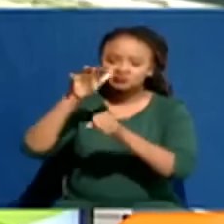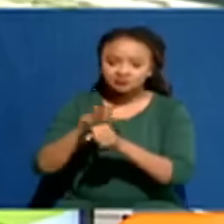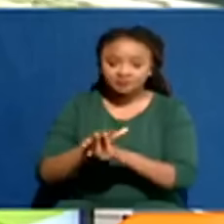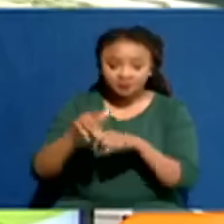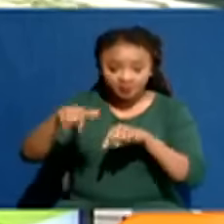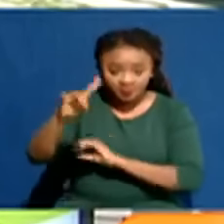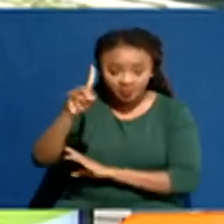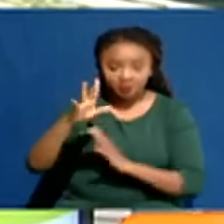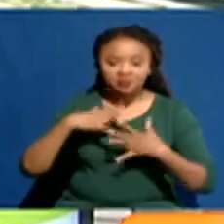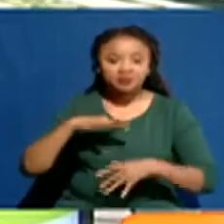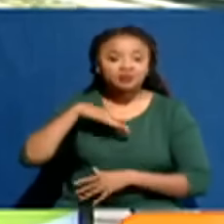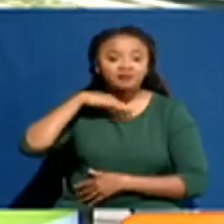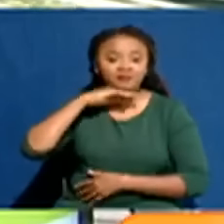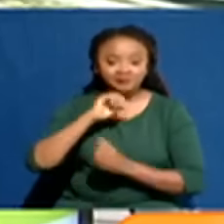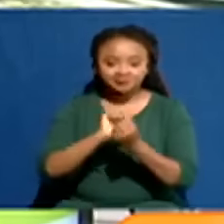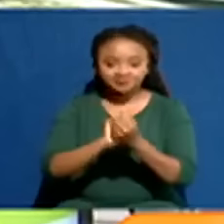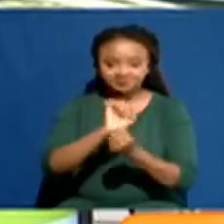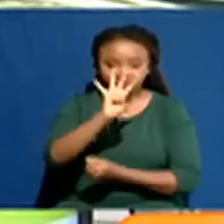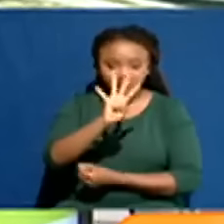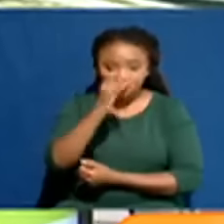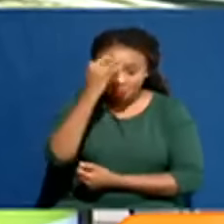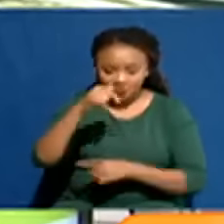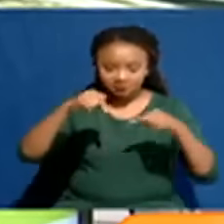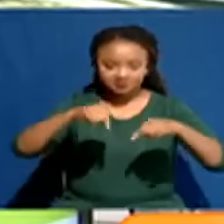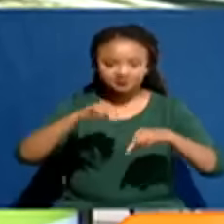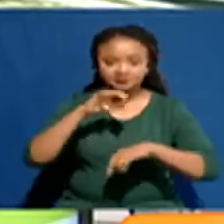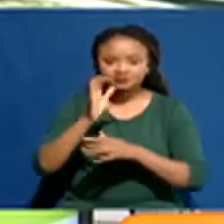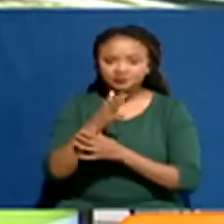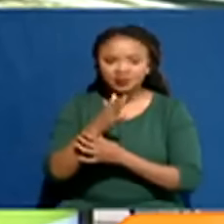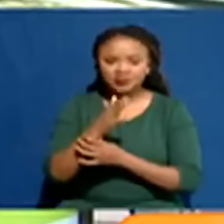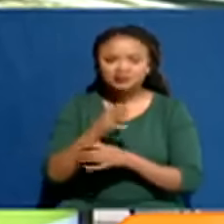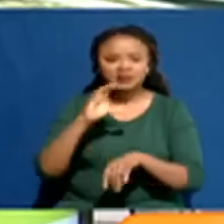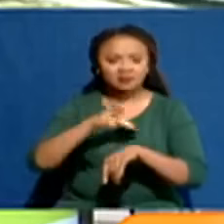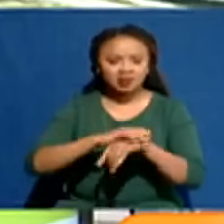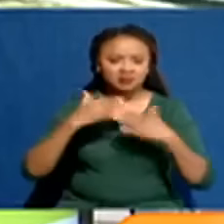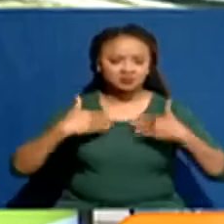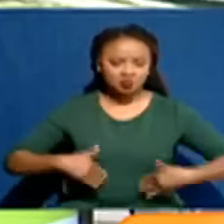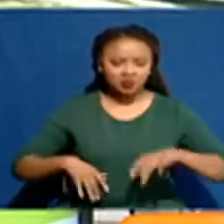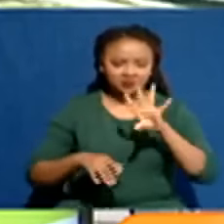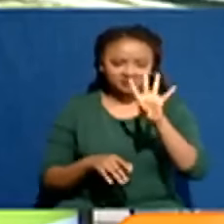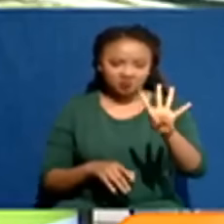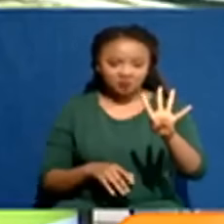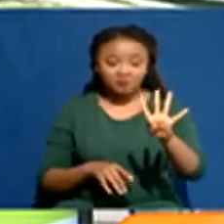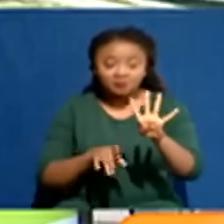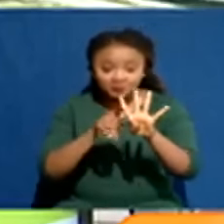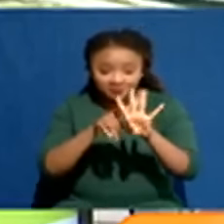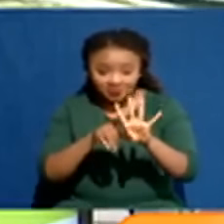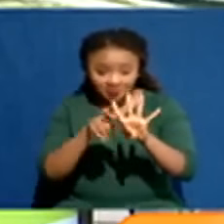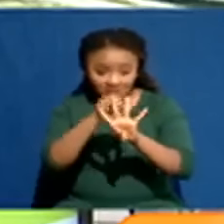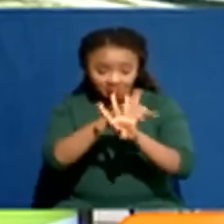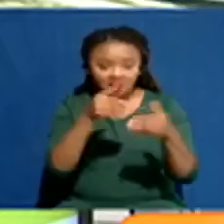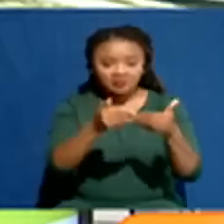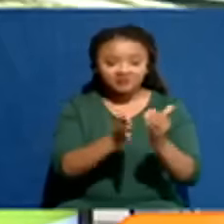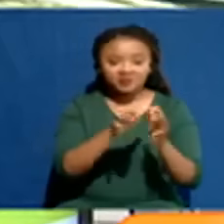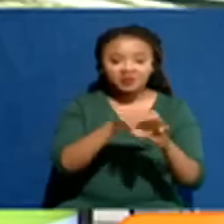to 14 following the recovery of four more bodies on Thursday. Four of the victims are members of one family, with two